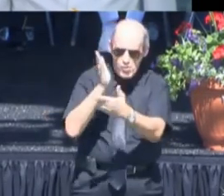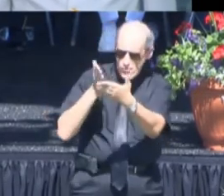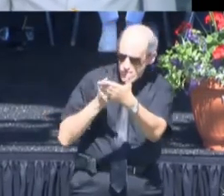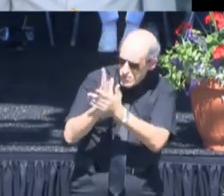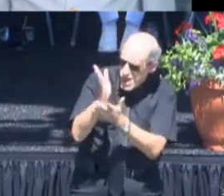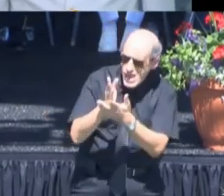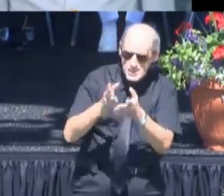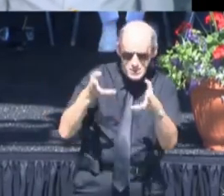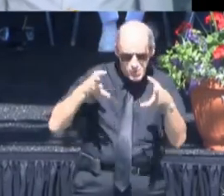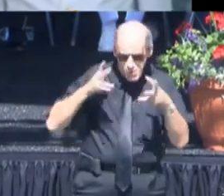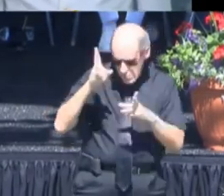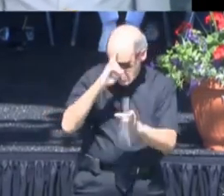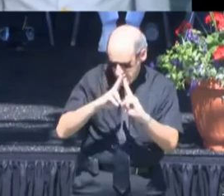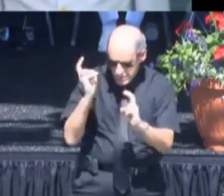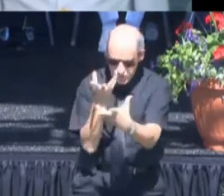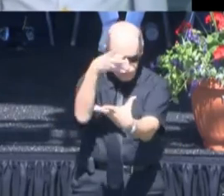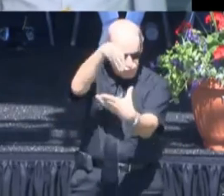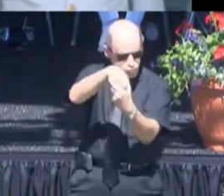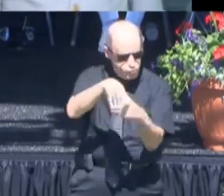pertaining.